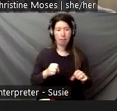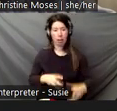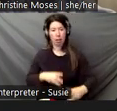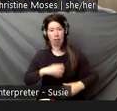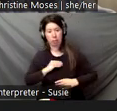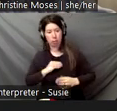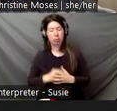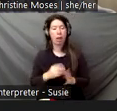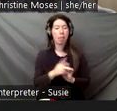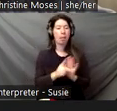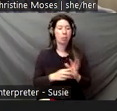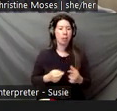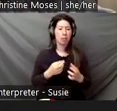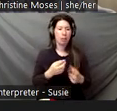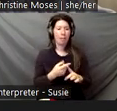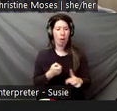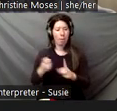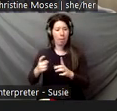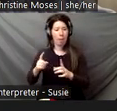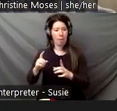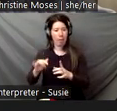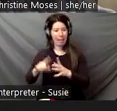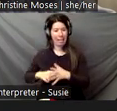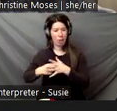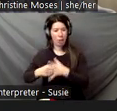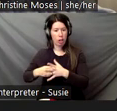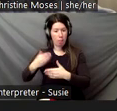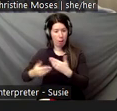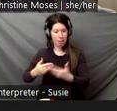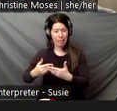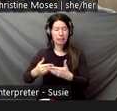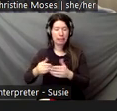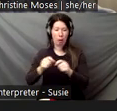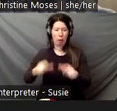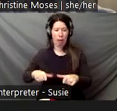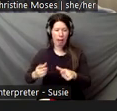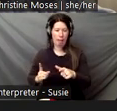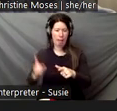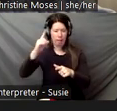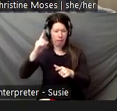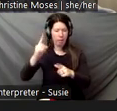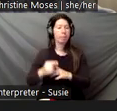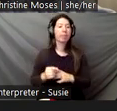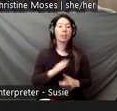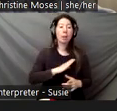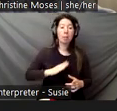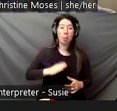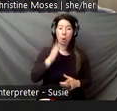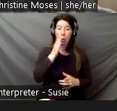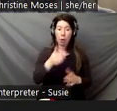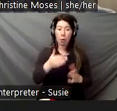Policy recommendations from the initiated process outlined above. The board shall be